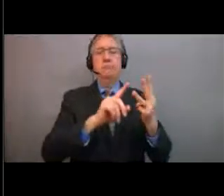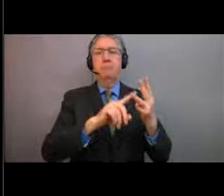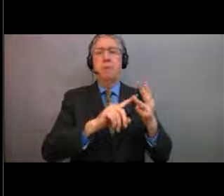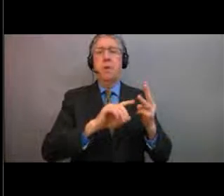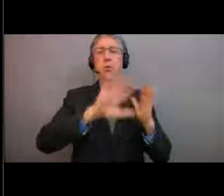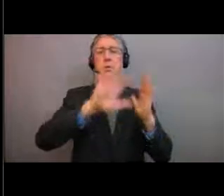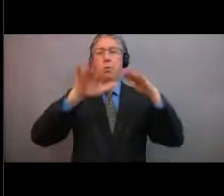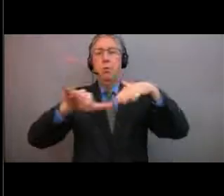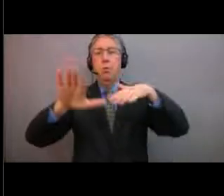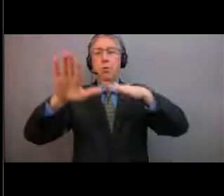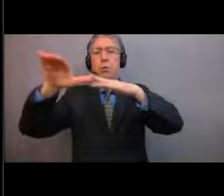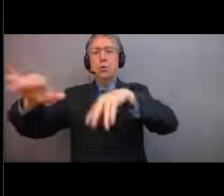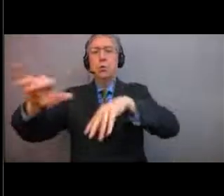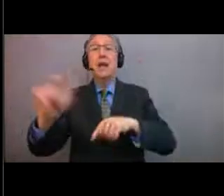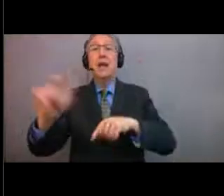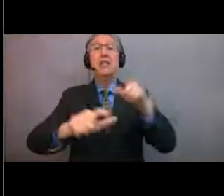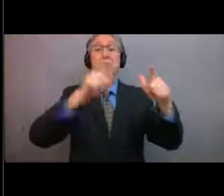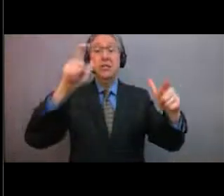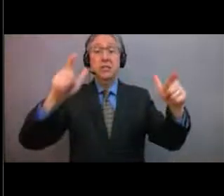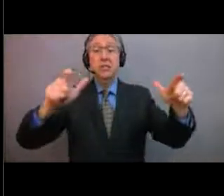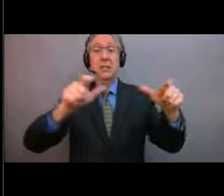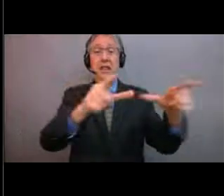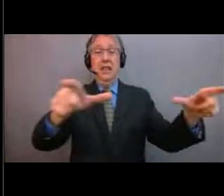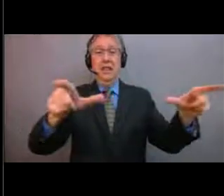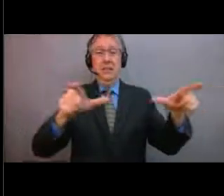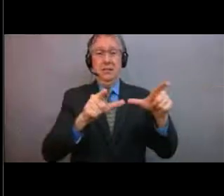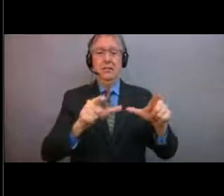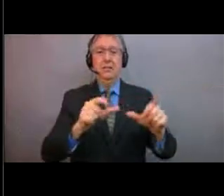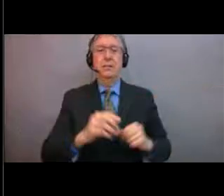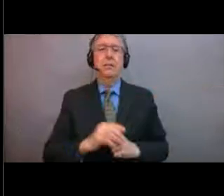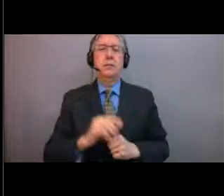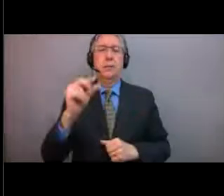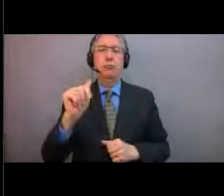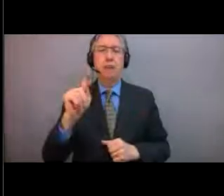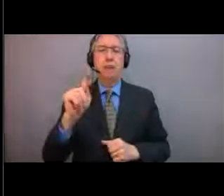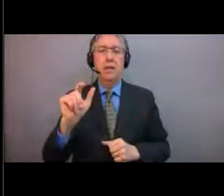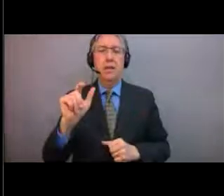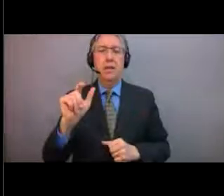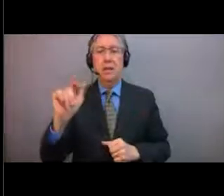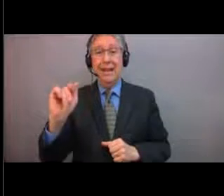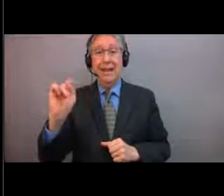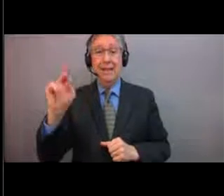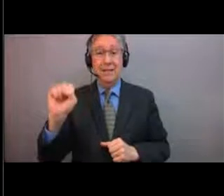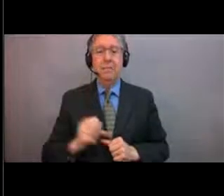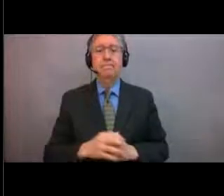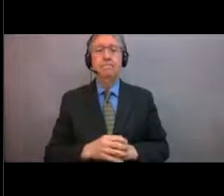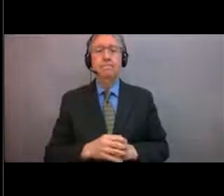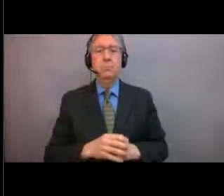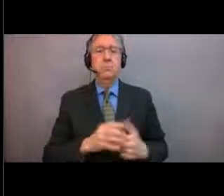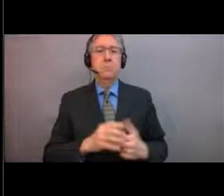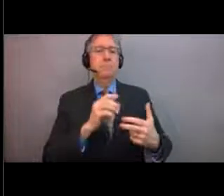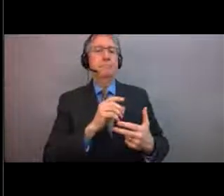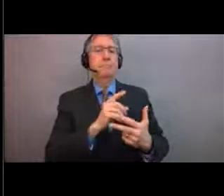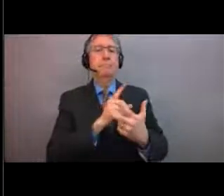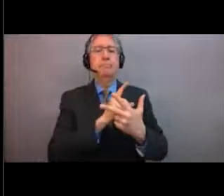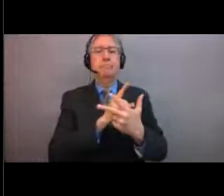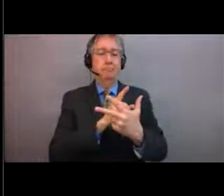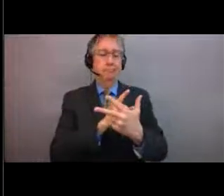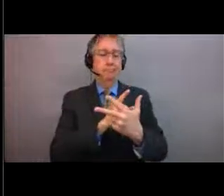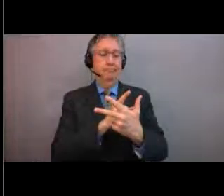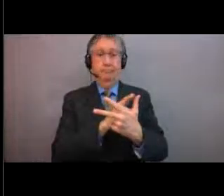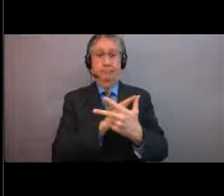Lakes. The climate paper category is reflected, the paper to